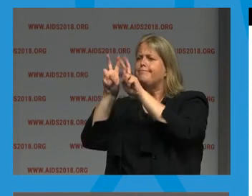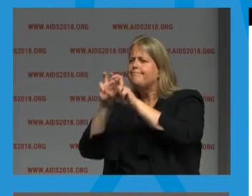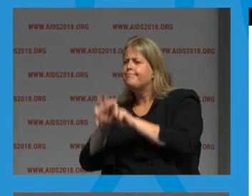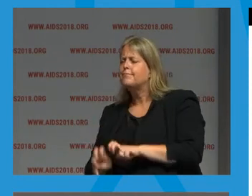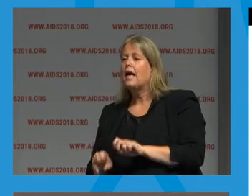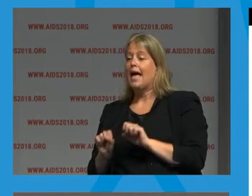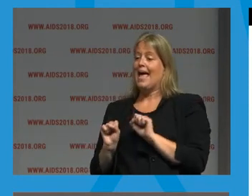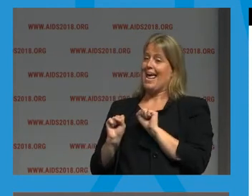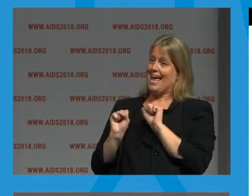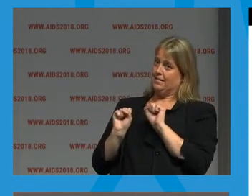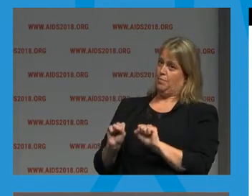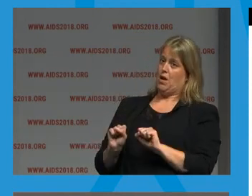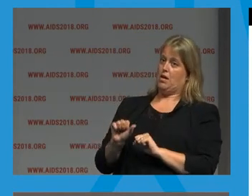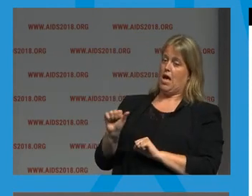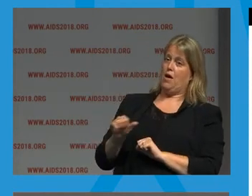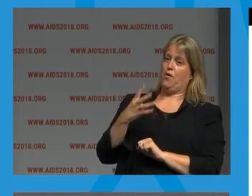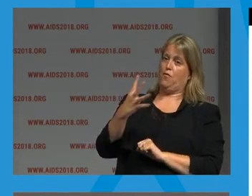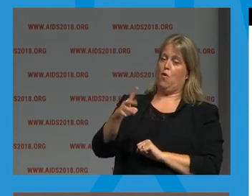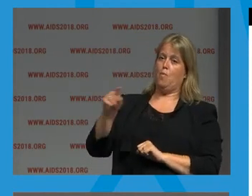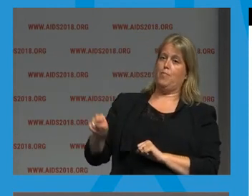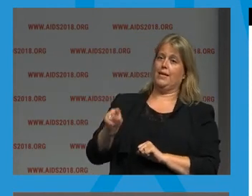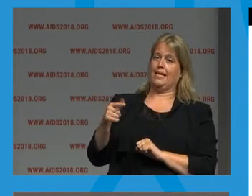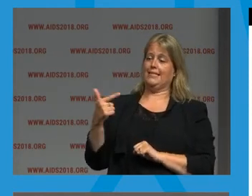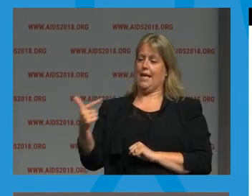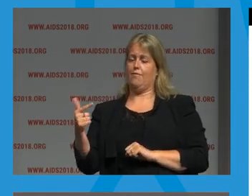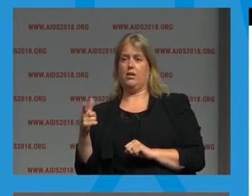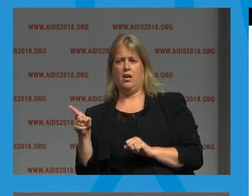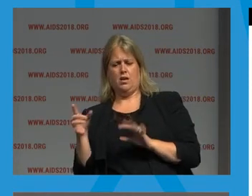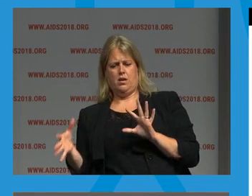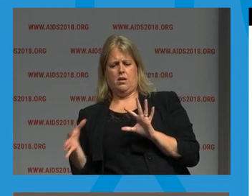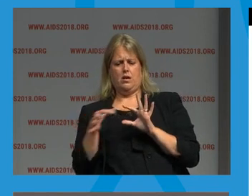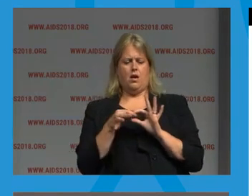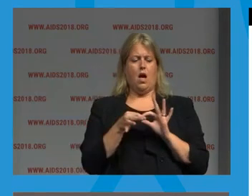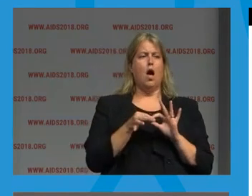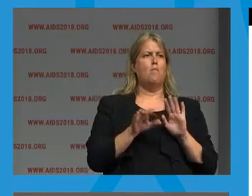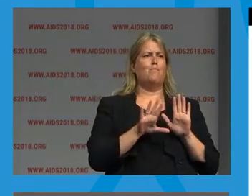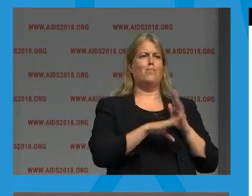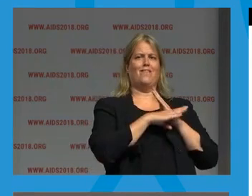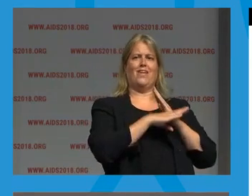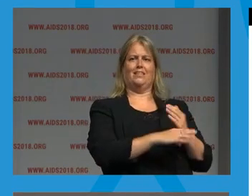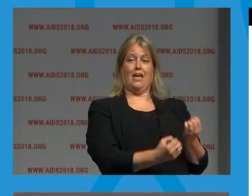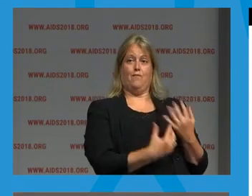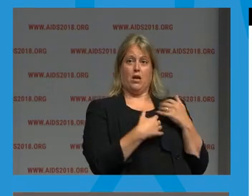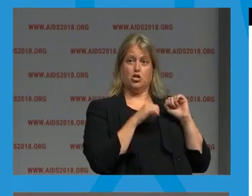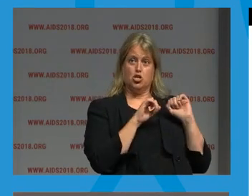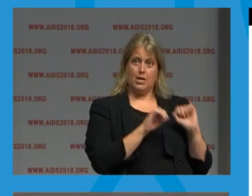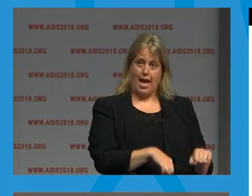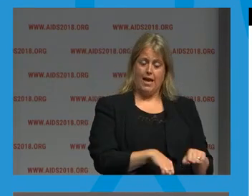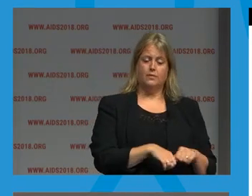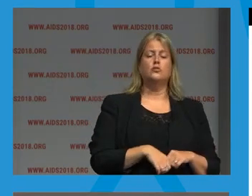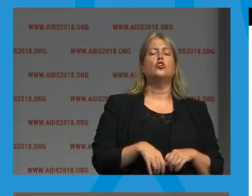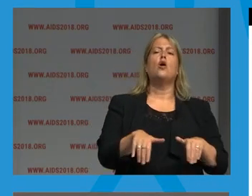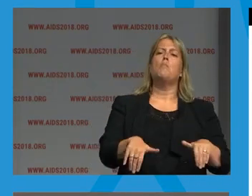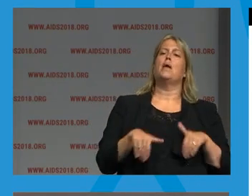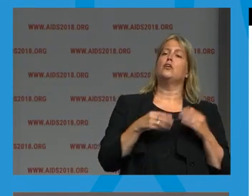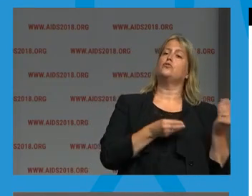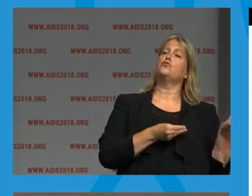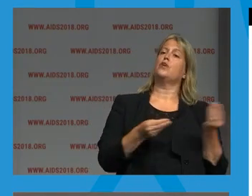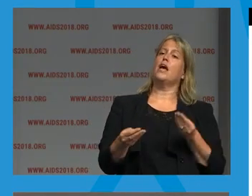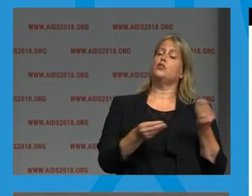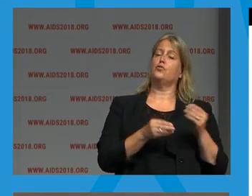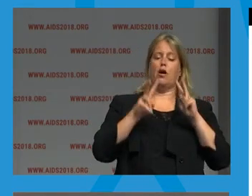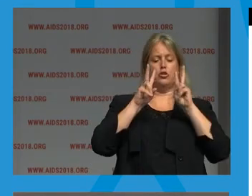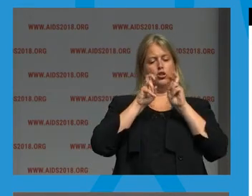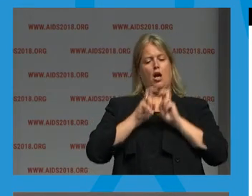to alpha-4 beta-7 could prevent infection. And in a passive transfer study, we showed that individuals who